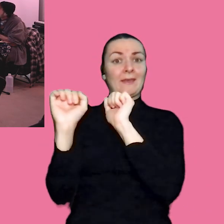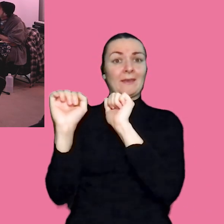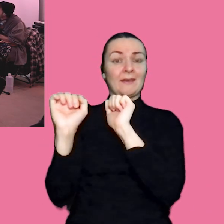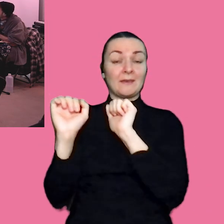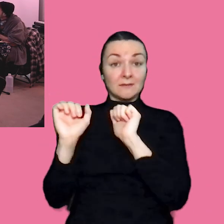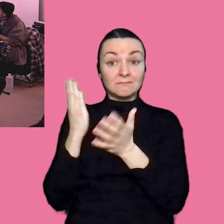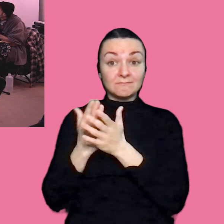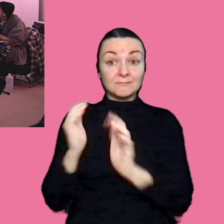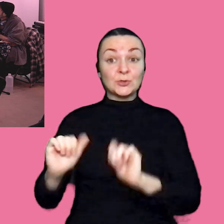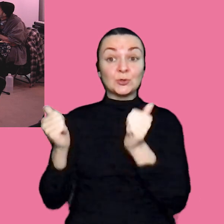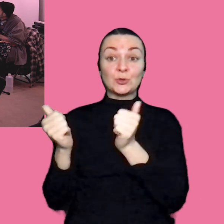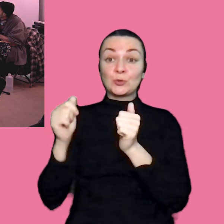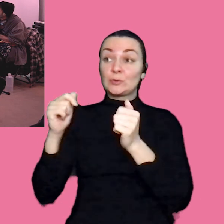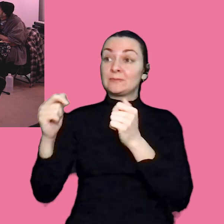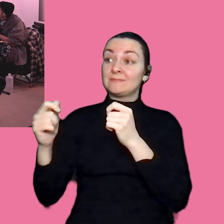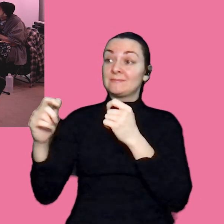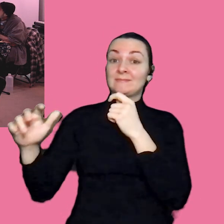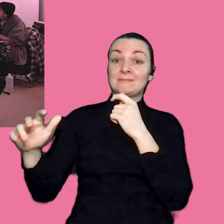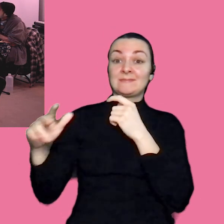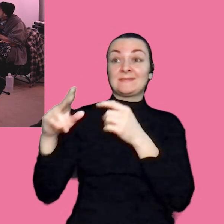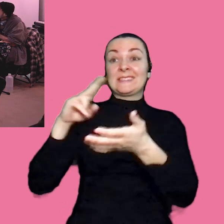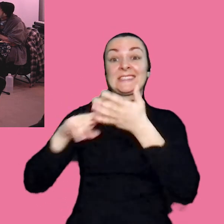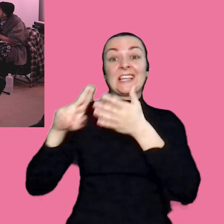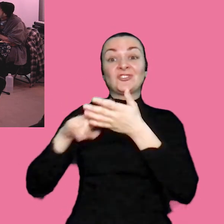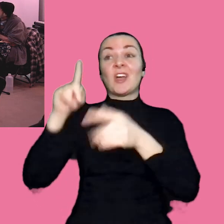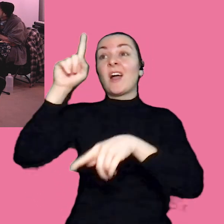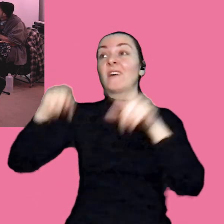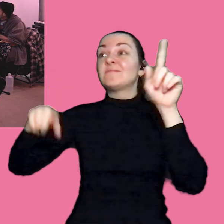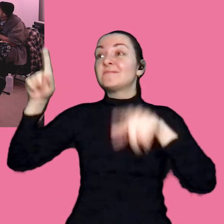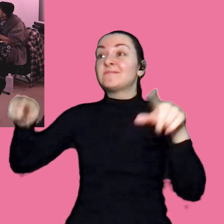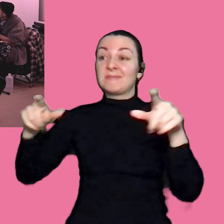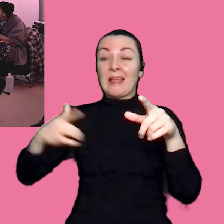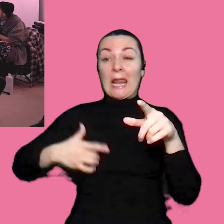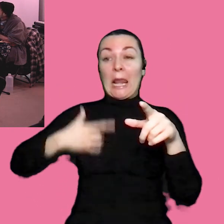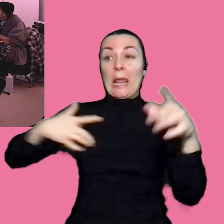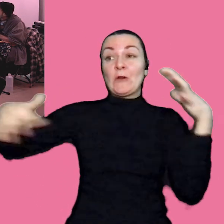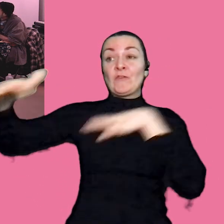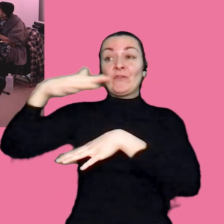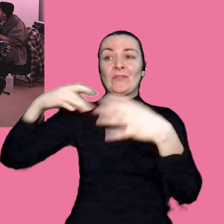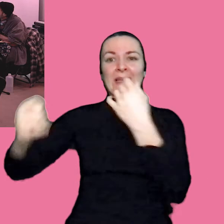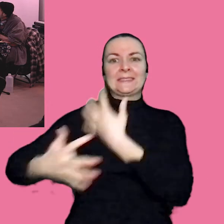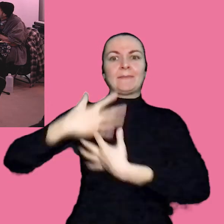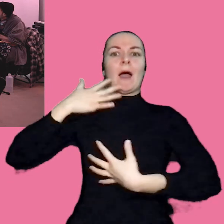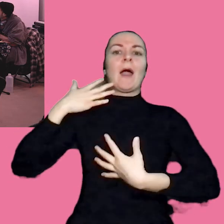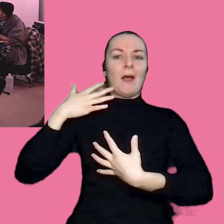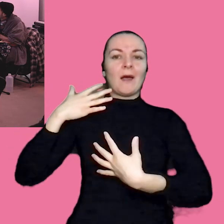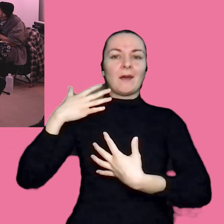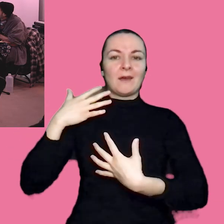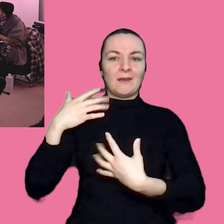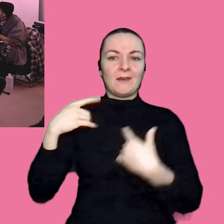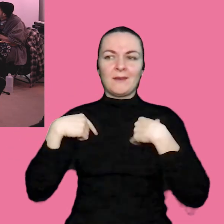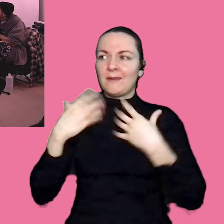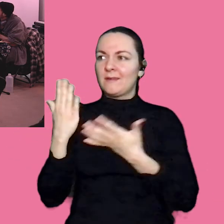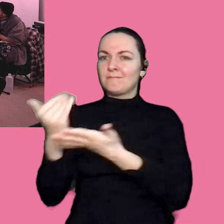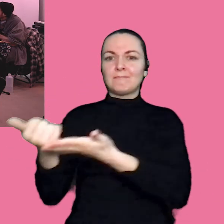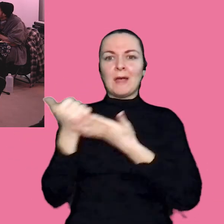good at taking inspiration from natures and you know, like the living around us. They